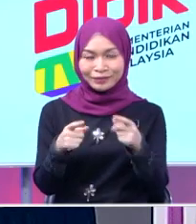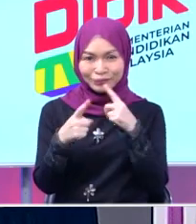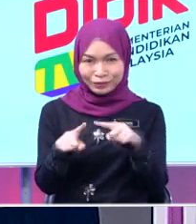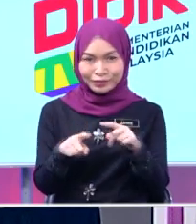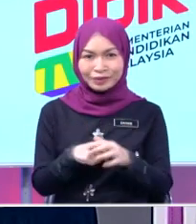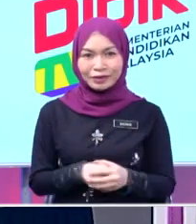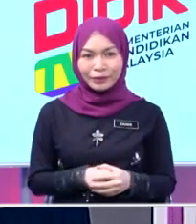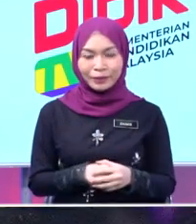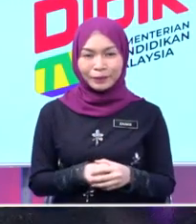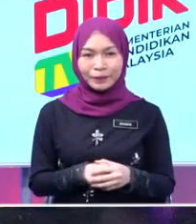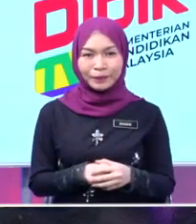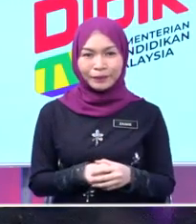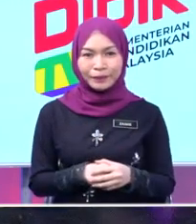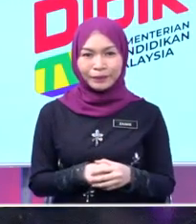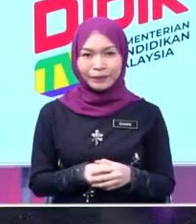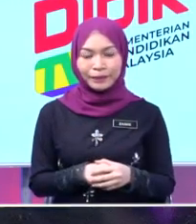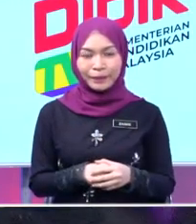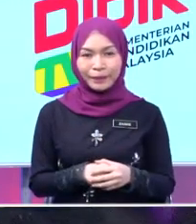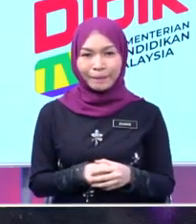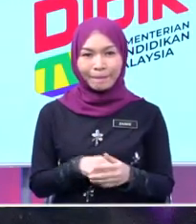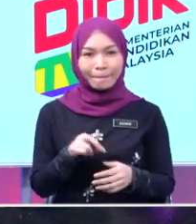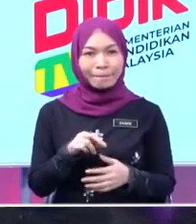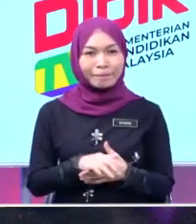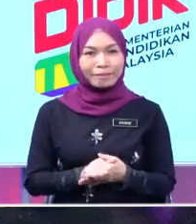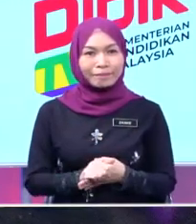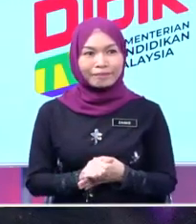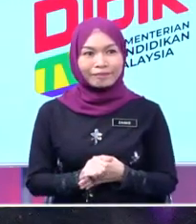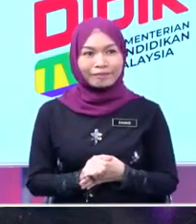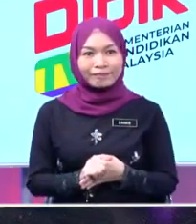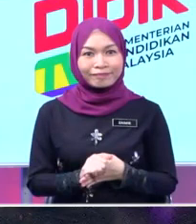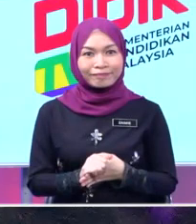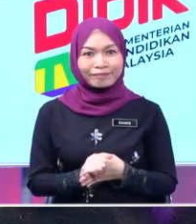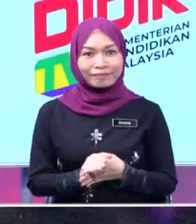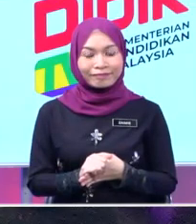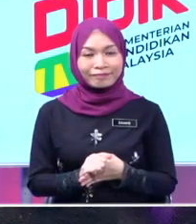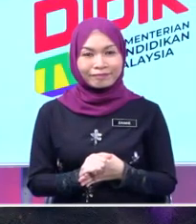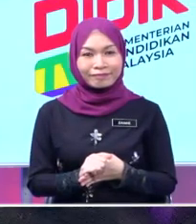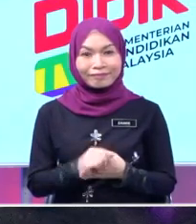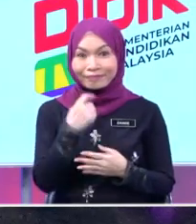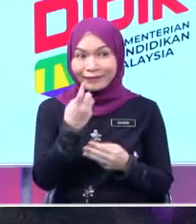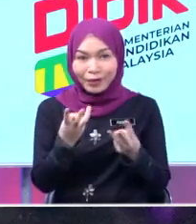Anyone? Arati, Ain, Sid, or Wai-Rong? Would you like to try for question 2?